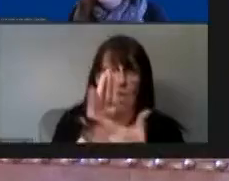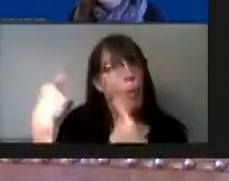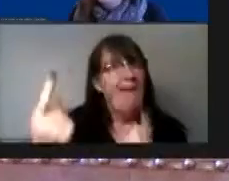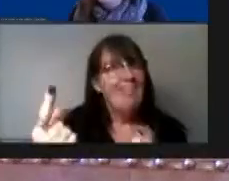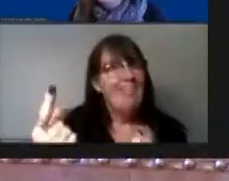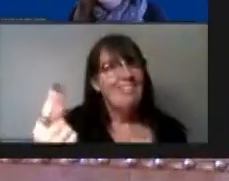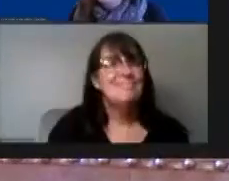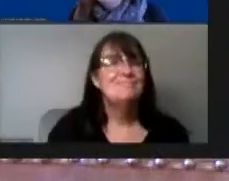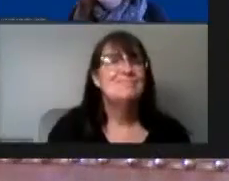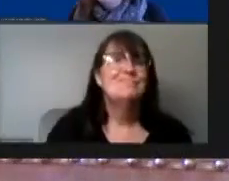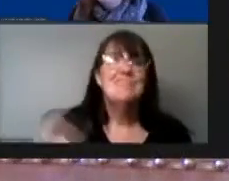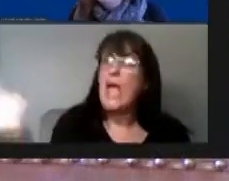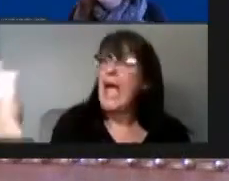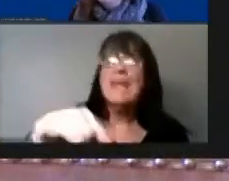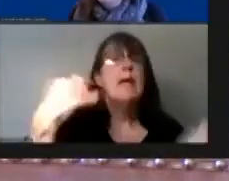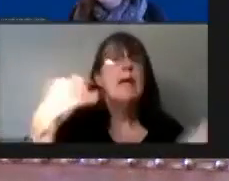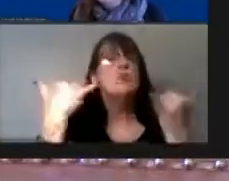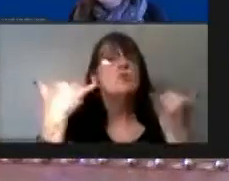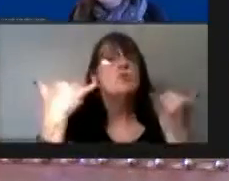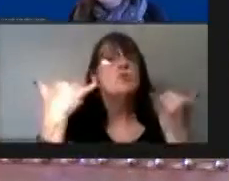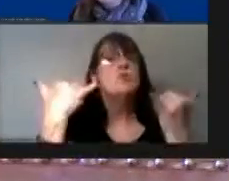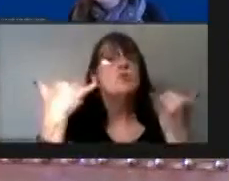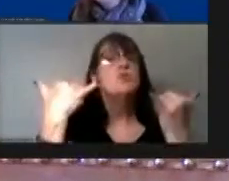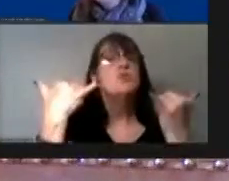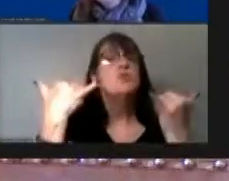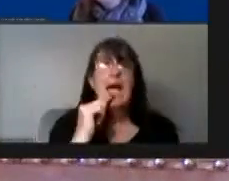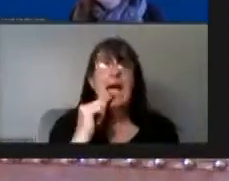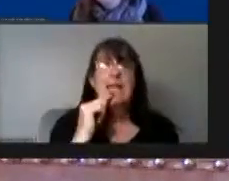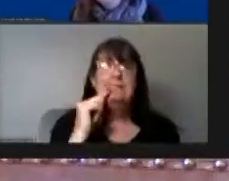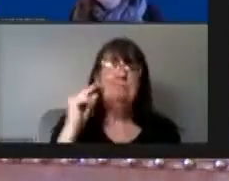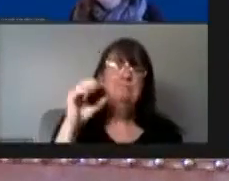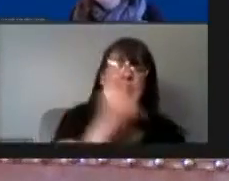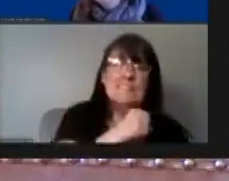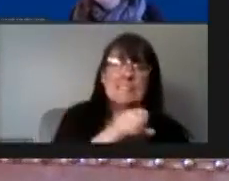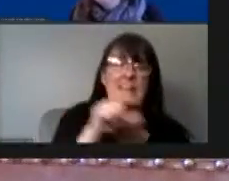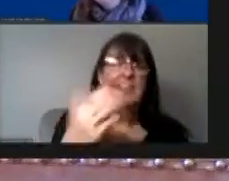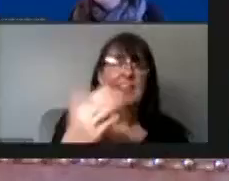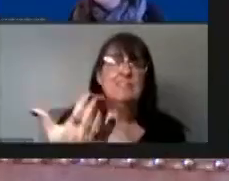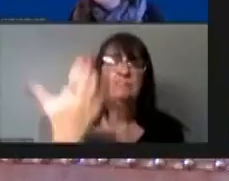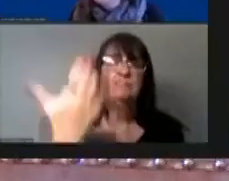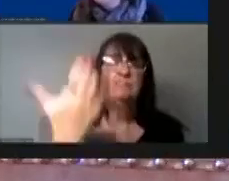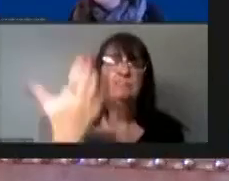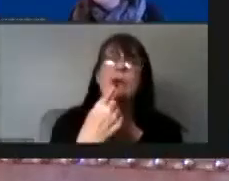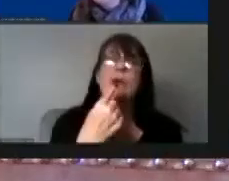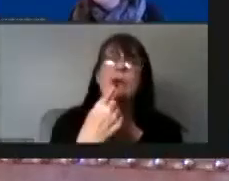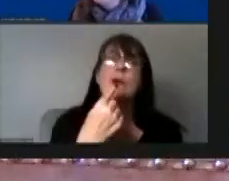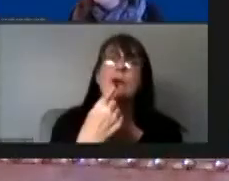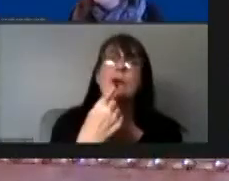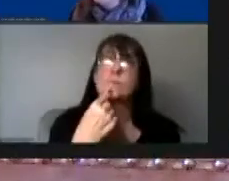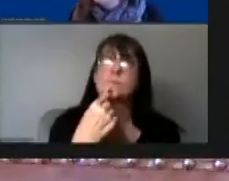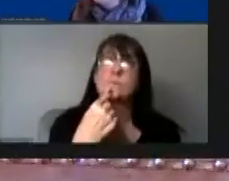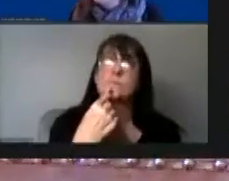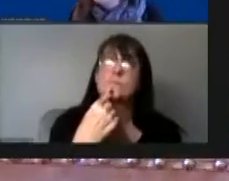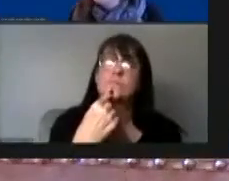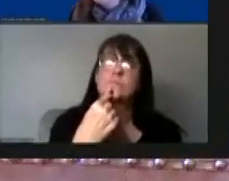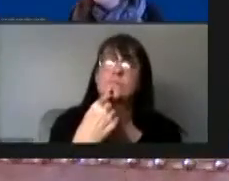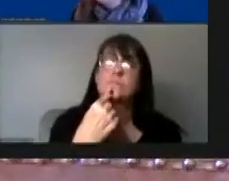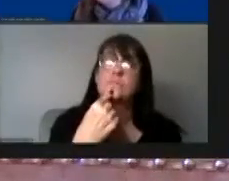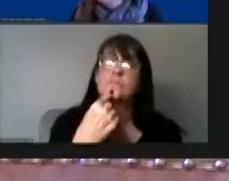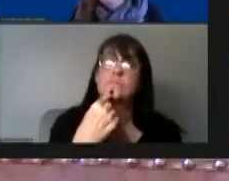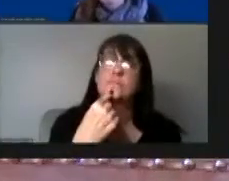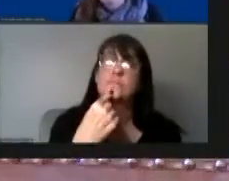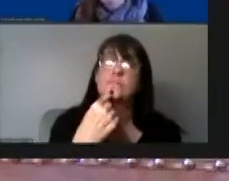came today because I missed this morning, and I wanted to say that there has to be a